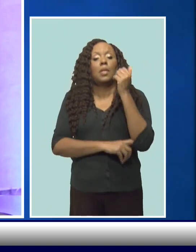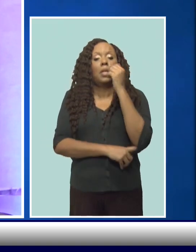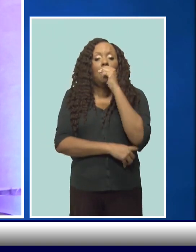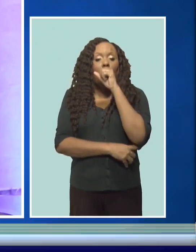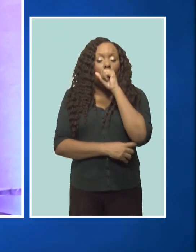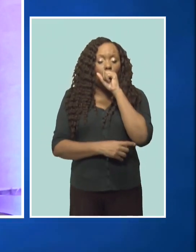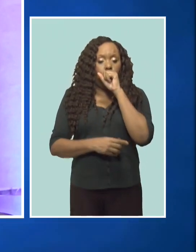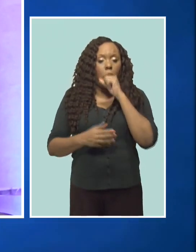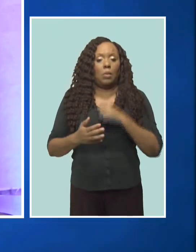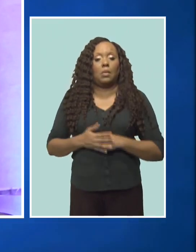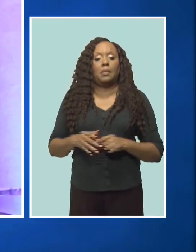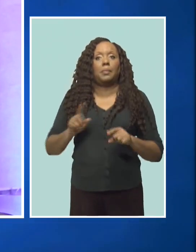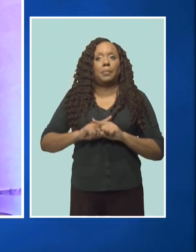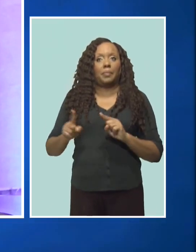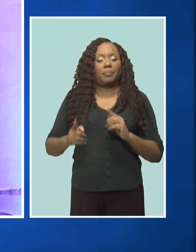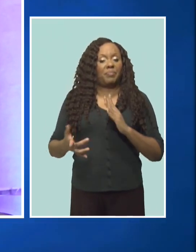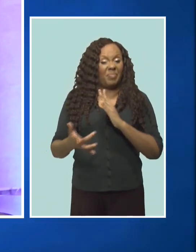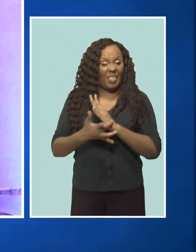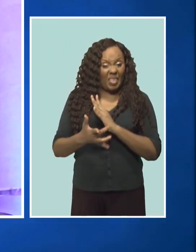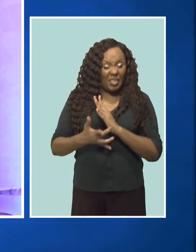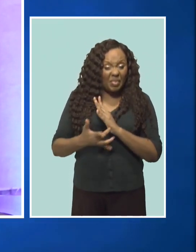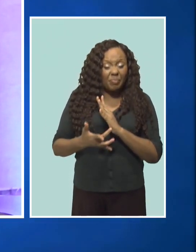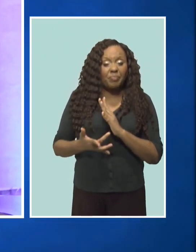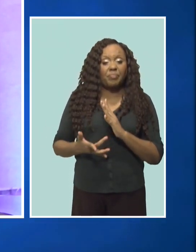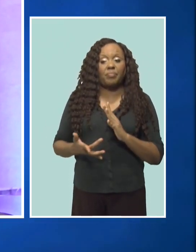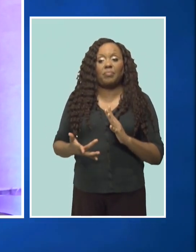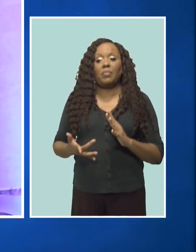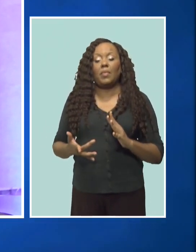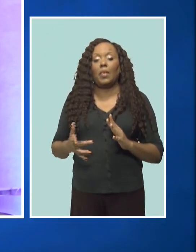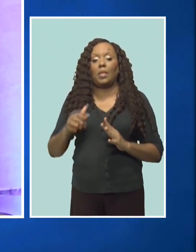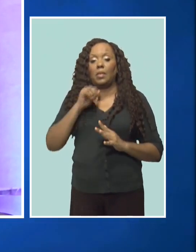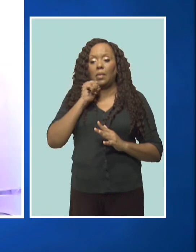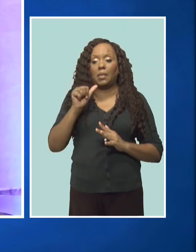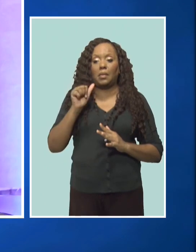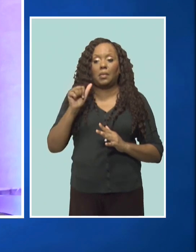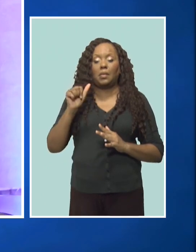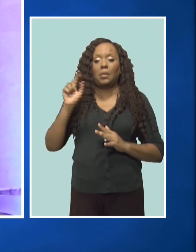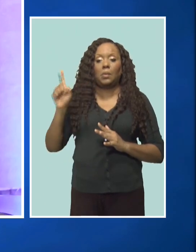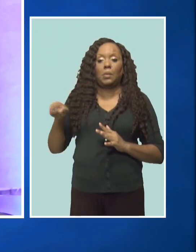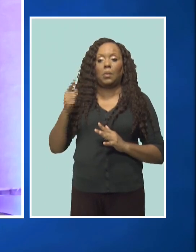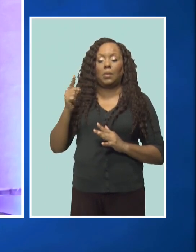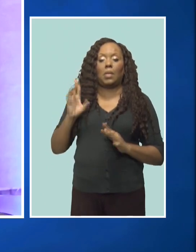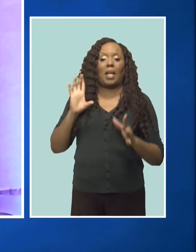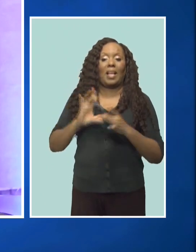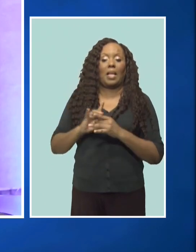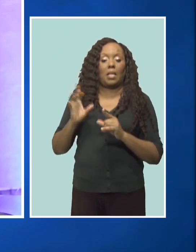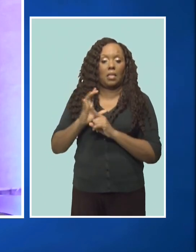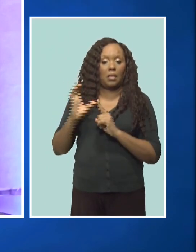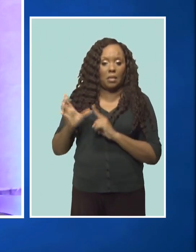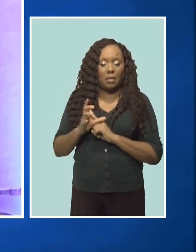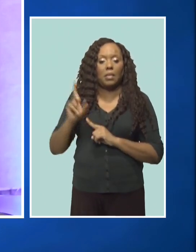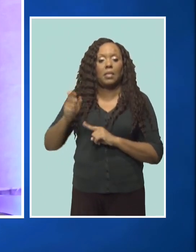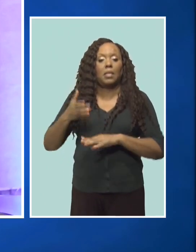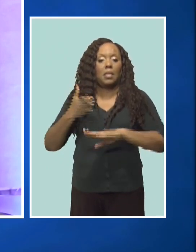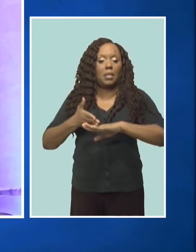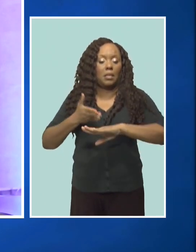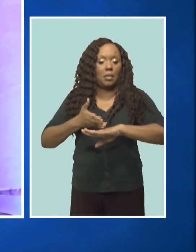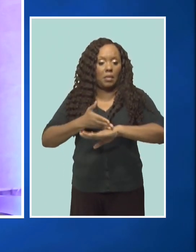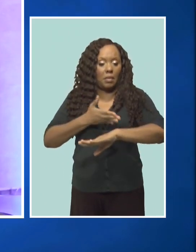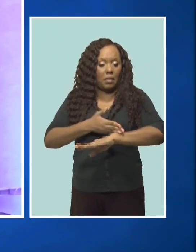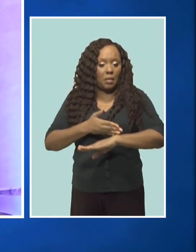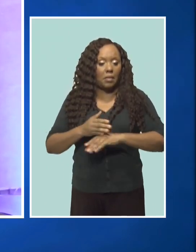I knew the technology couldn't simply be layered on top of our culture. It had to be enhanced. How